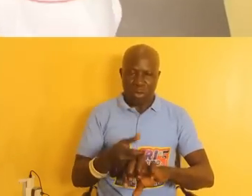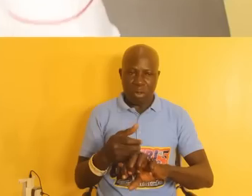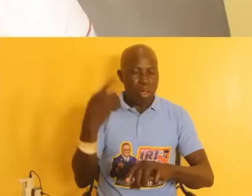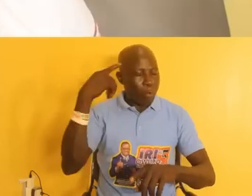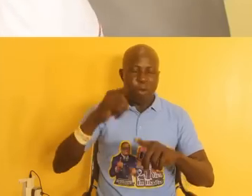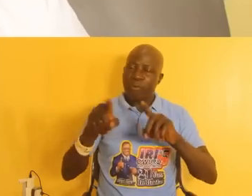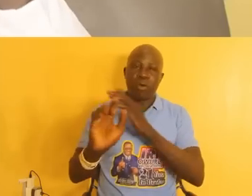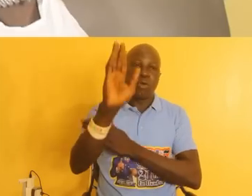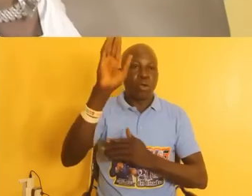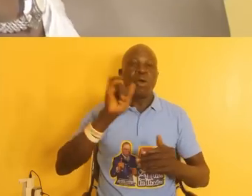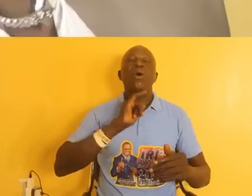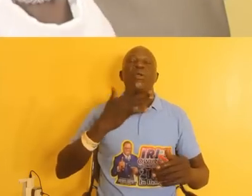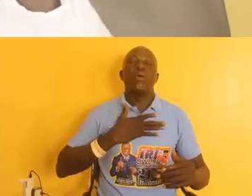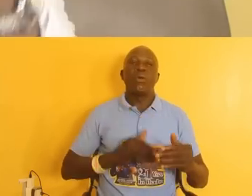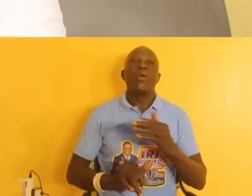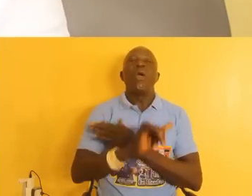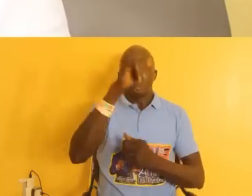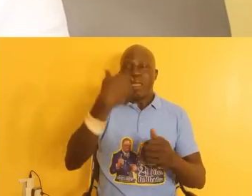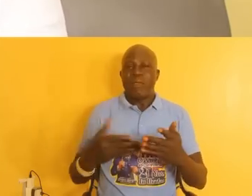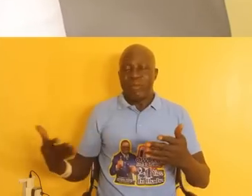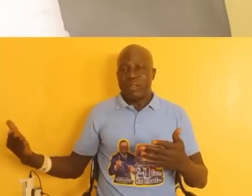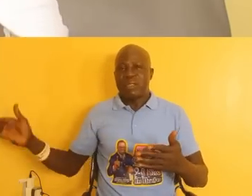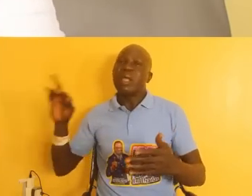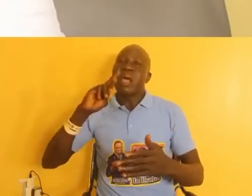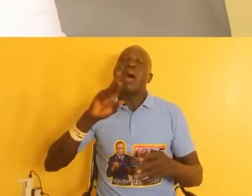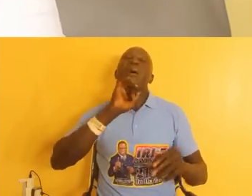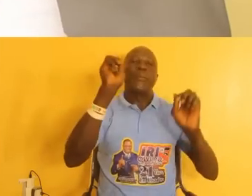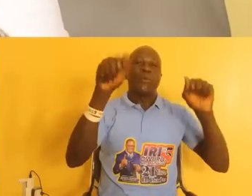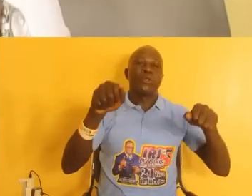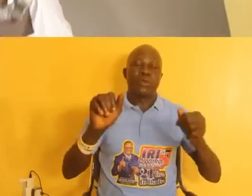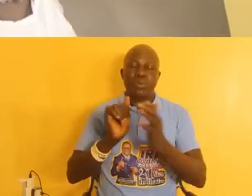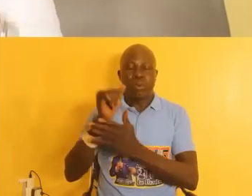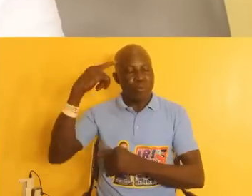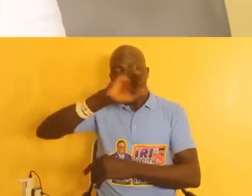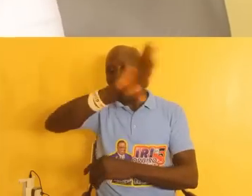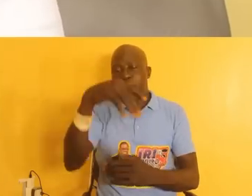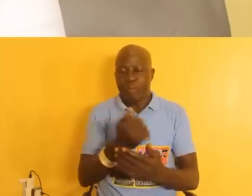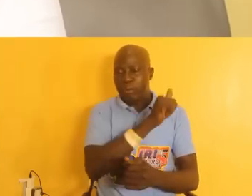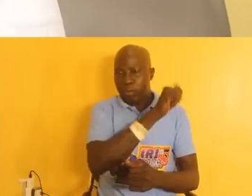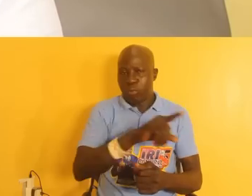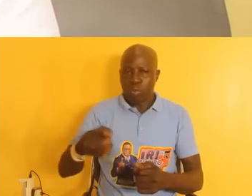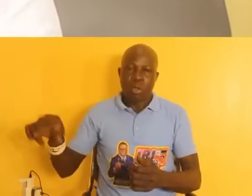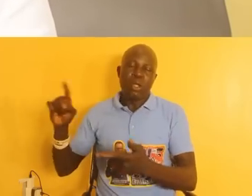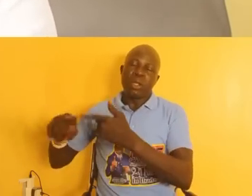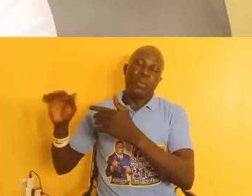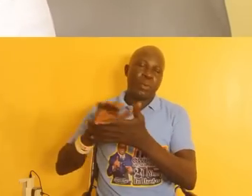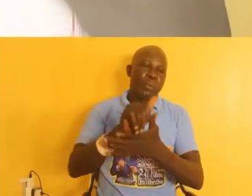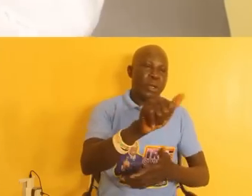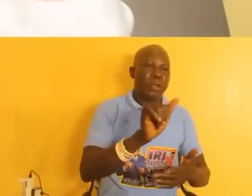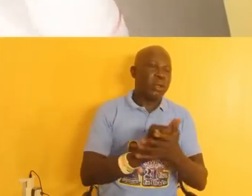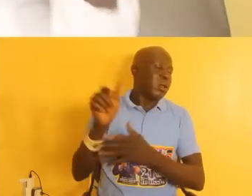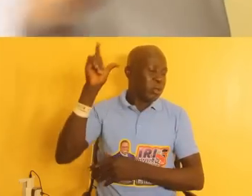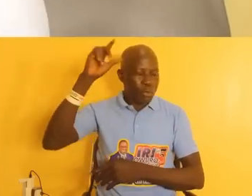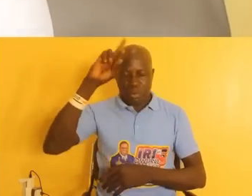difficult, but for with my God, all things are possible for everyone that